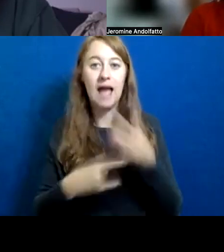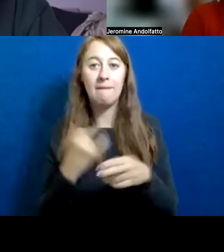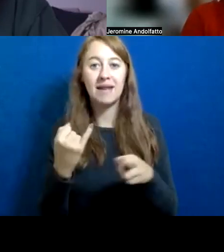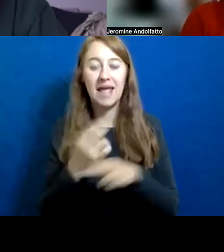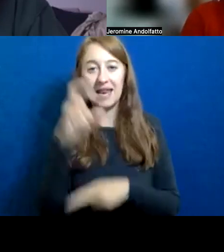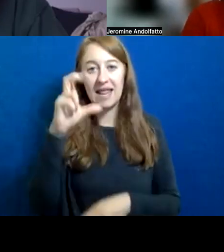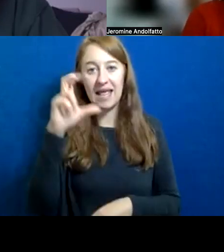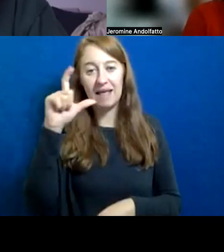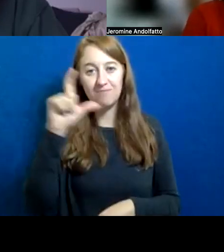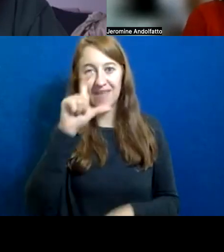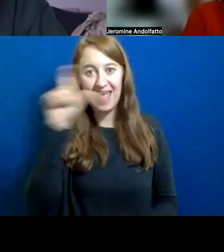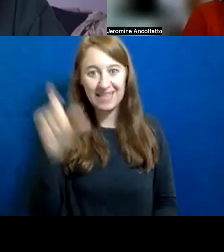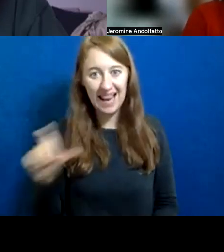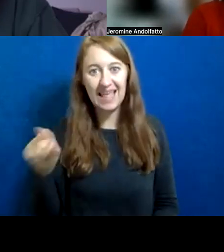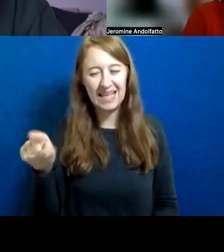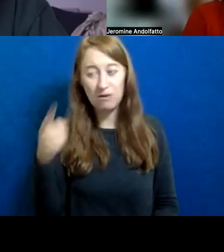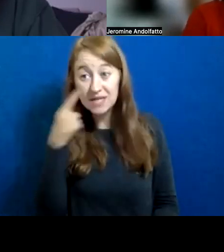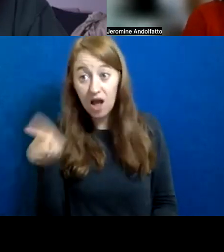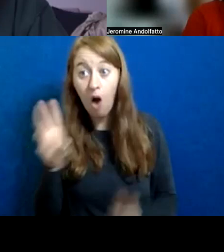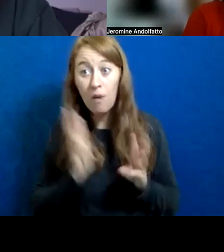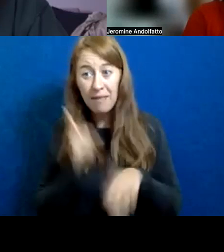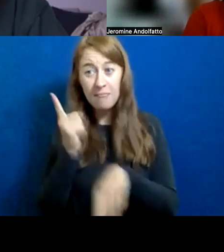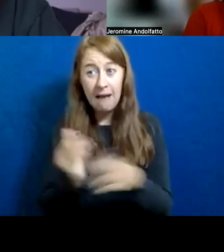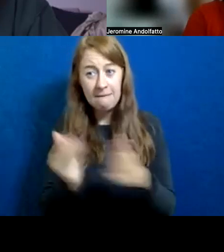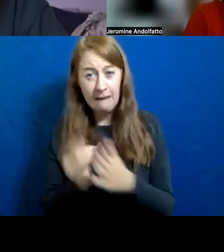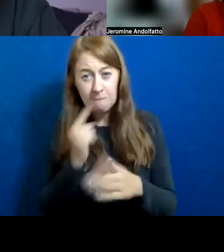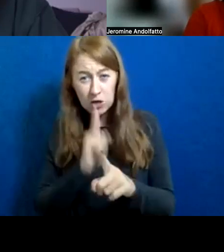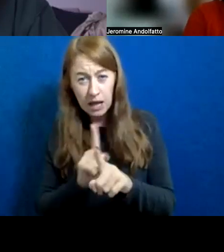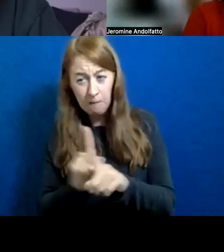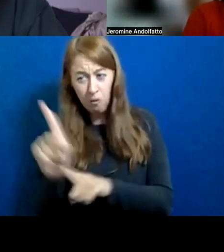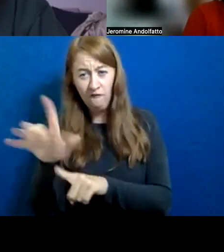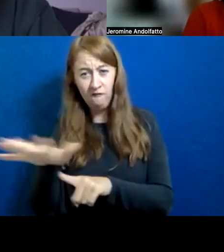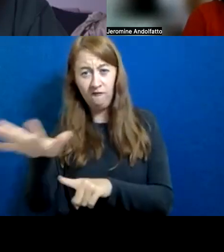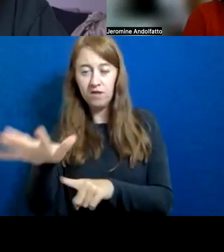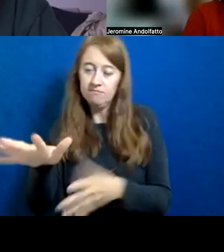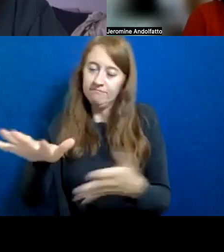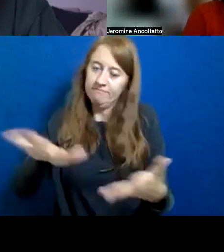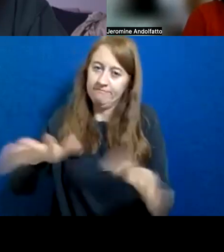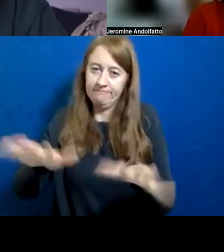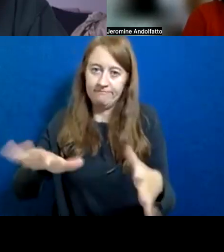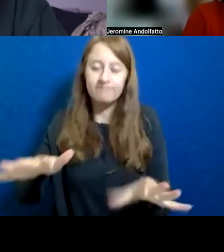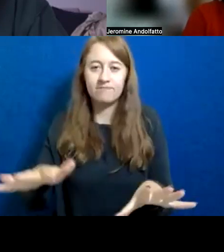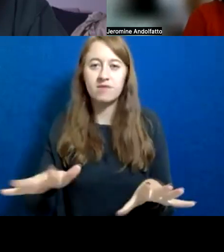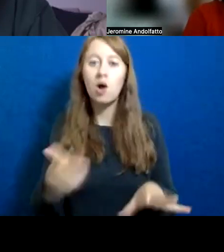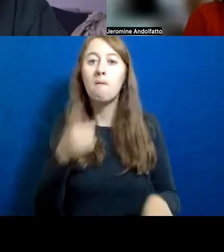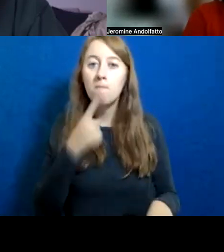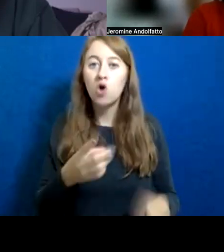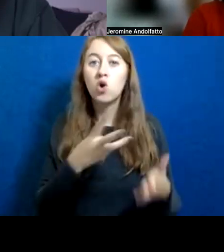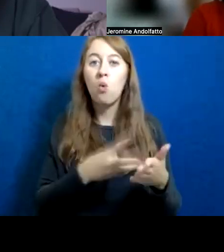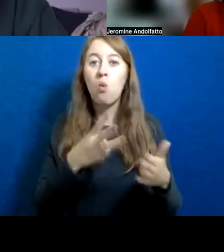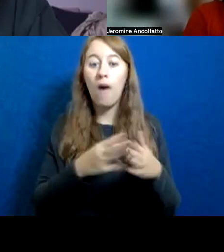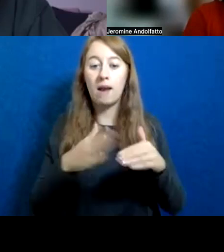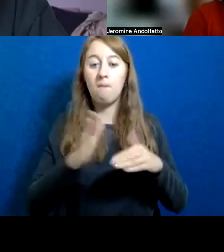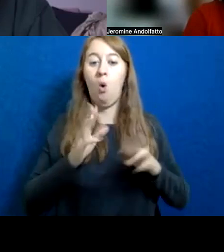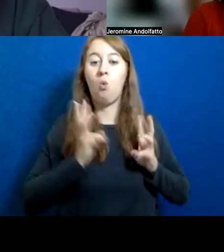really an improvement? But I think it's important also to keep in mind that more women in decision-making position also means